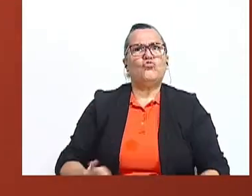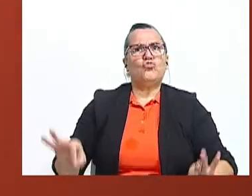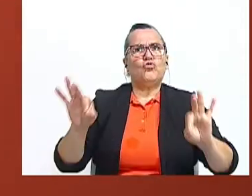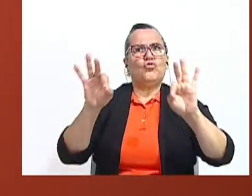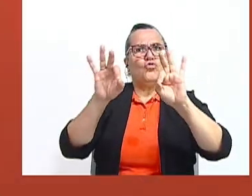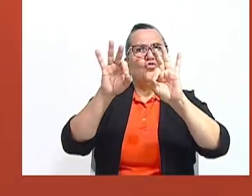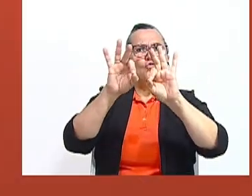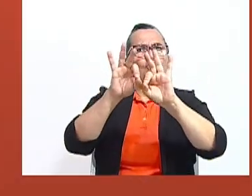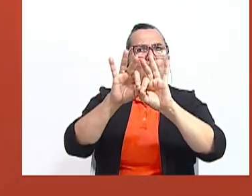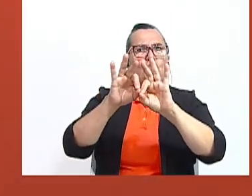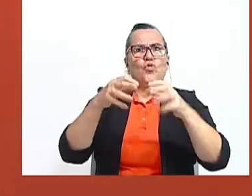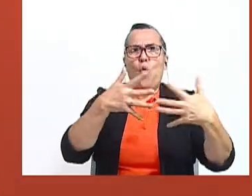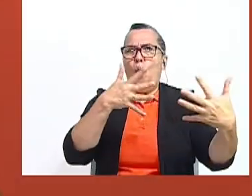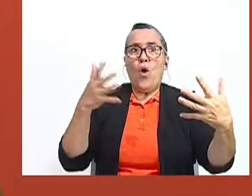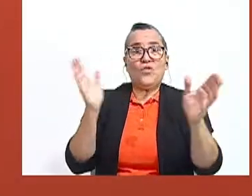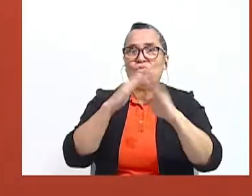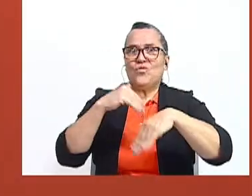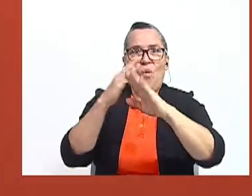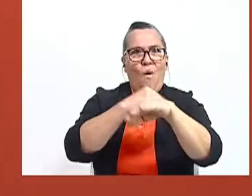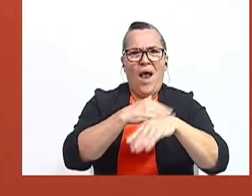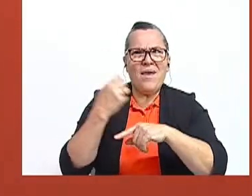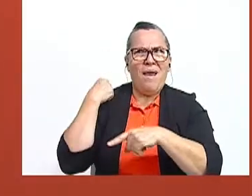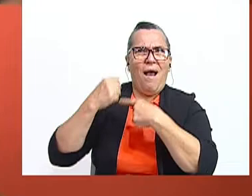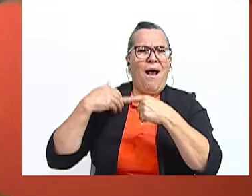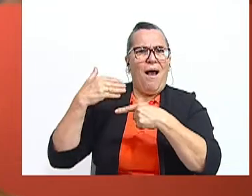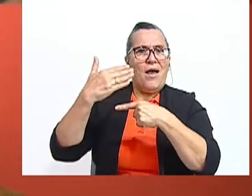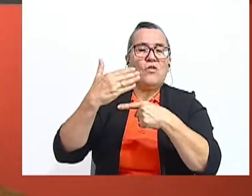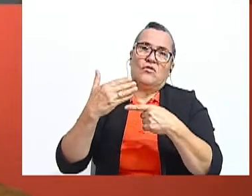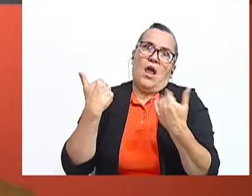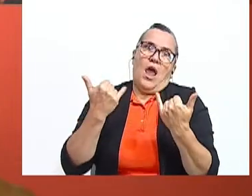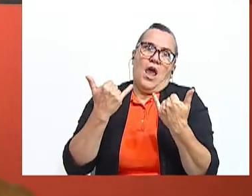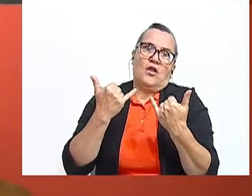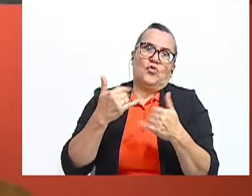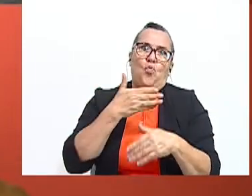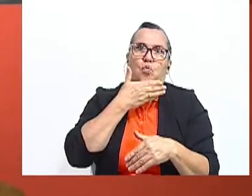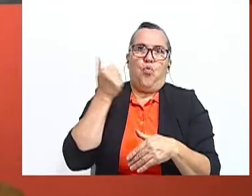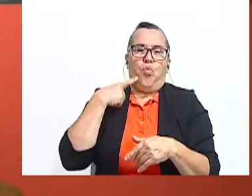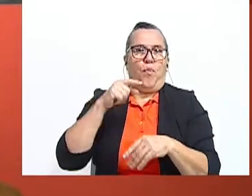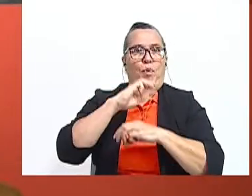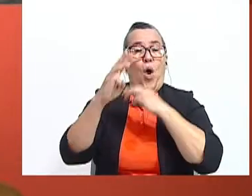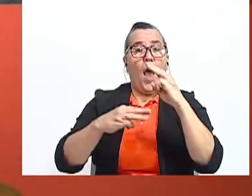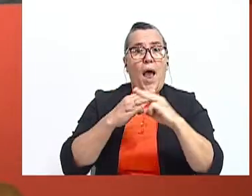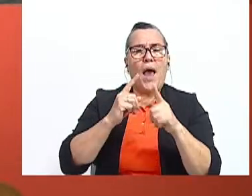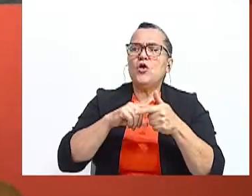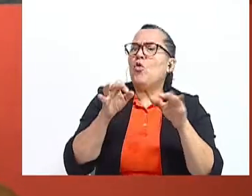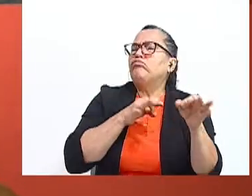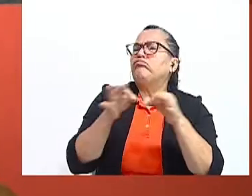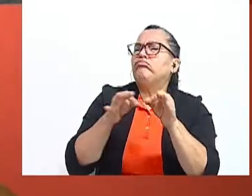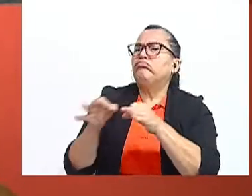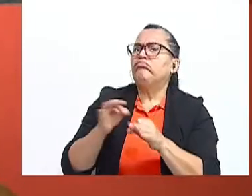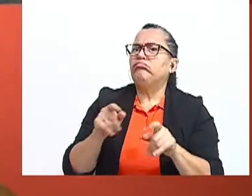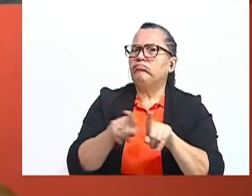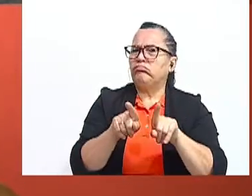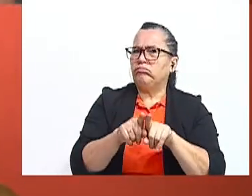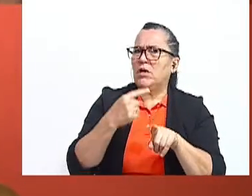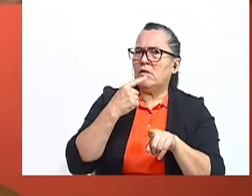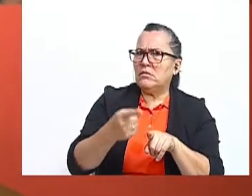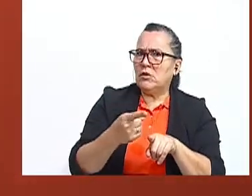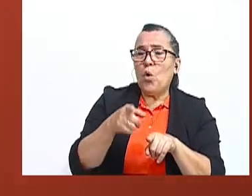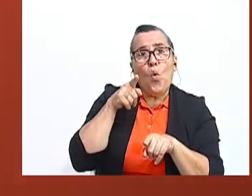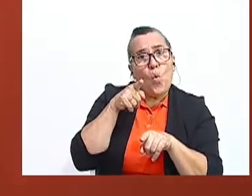in many years, which is a record for our planet. I explained this to my brother and also told him that